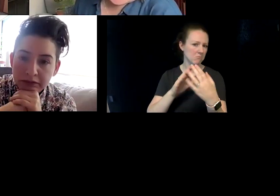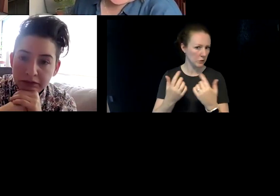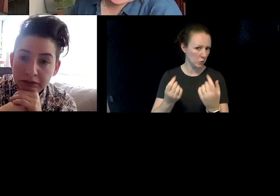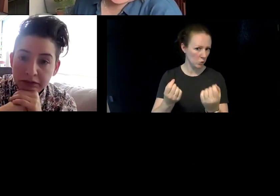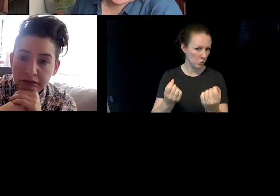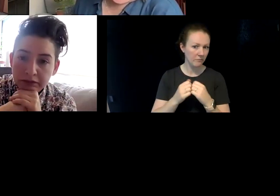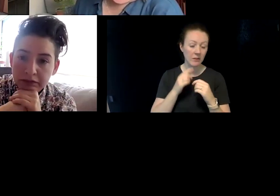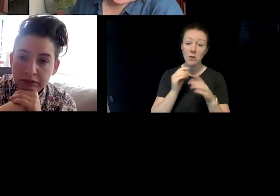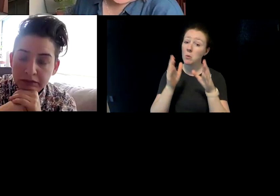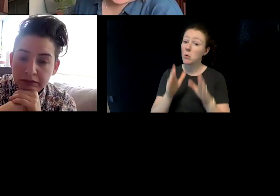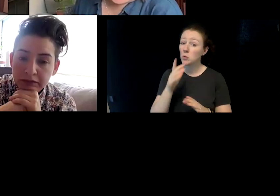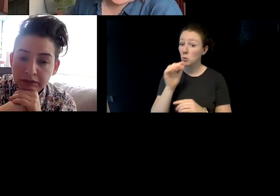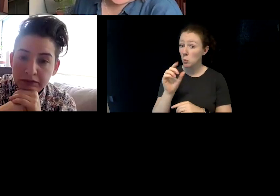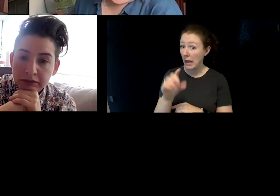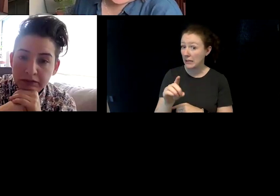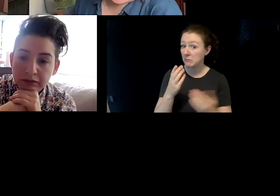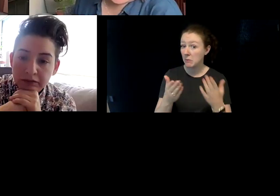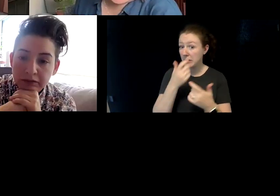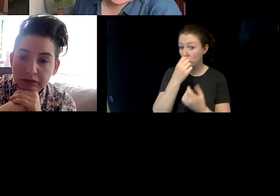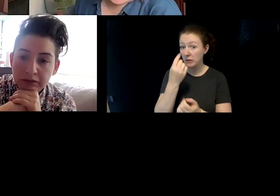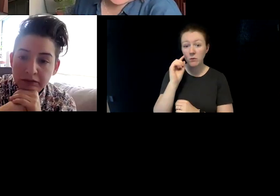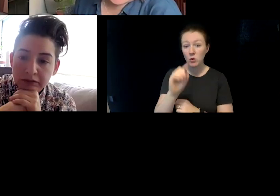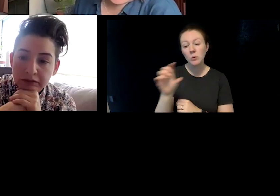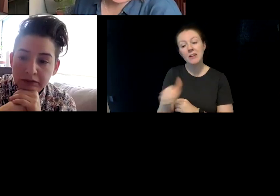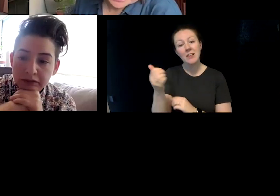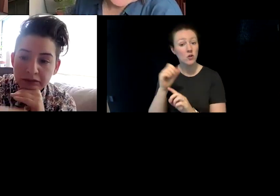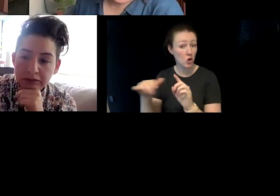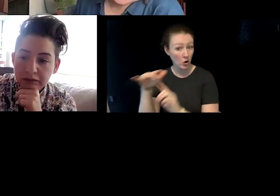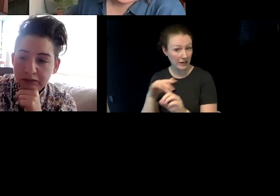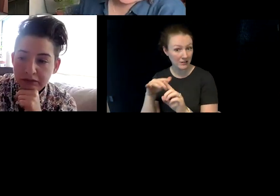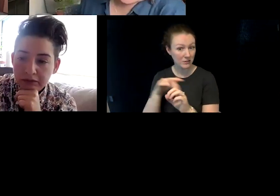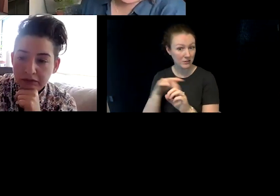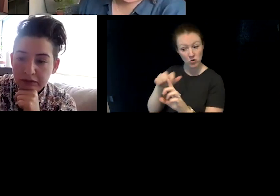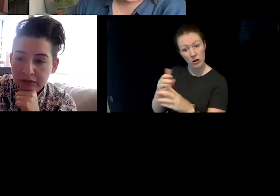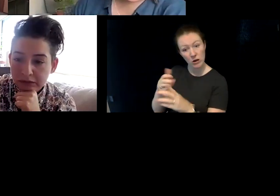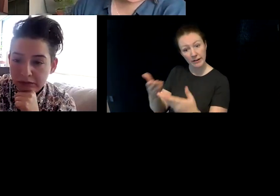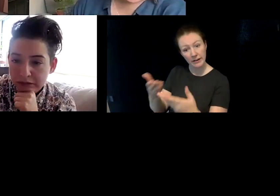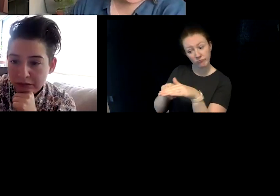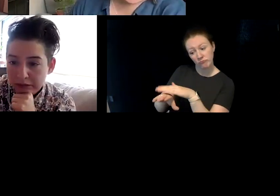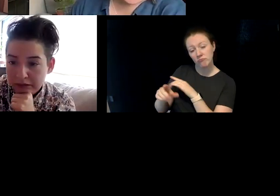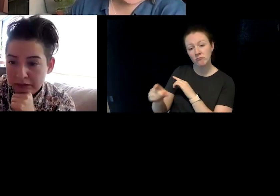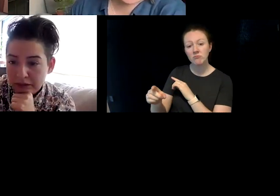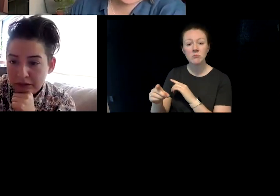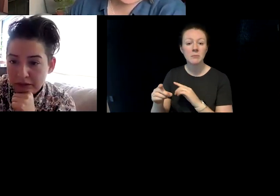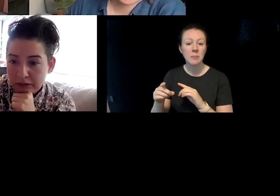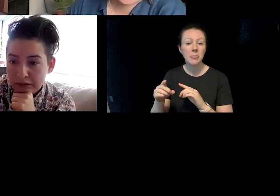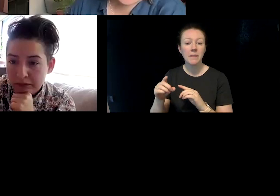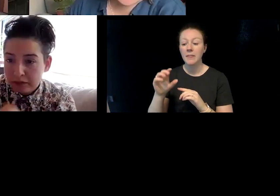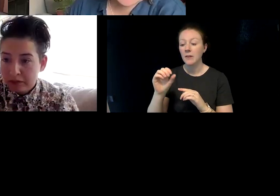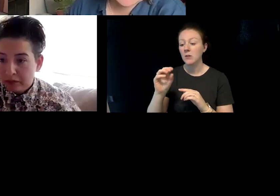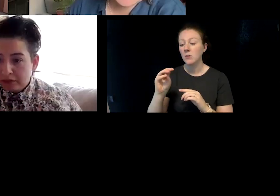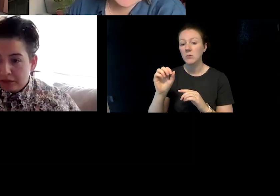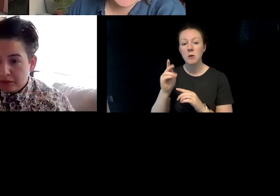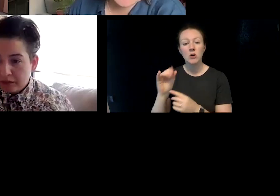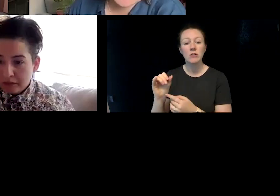the person who asked this question, it might be interesting also in another context to check out that panel. Omari Newton is facilitating, and that's going to be a bit